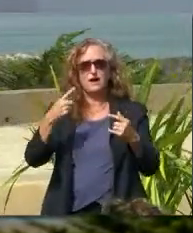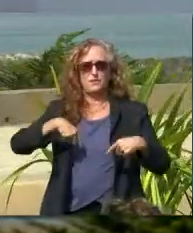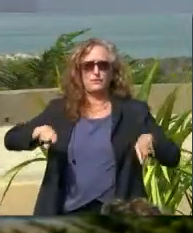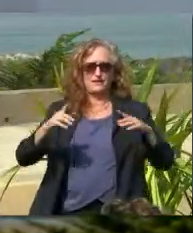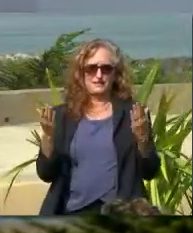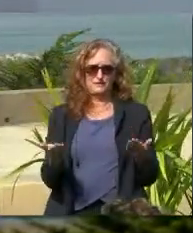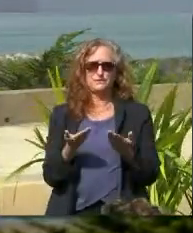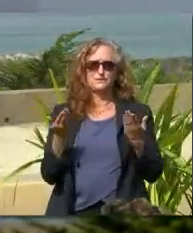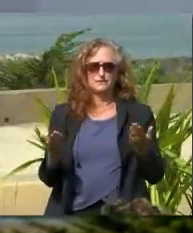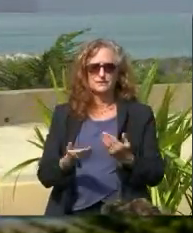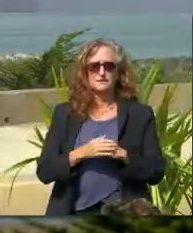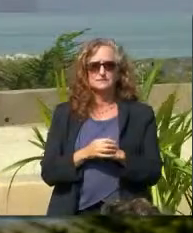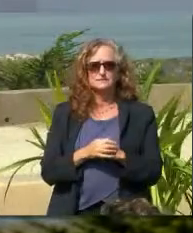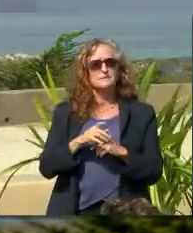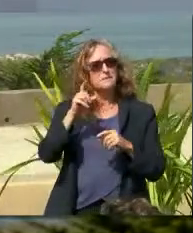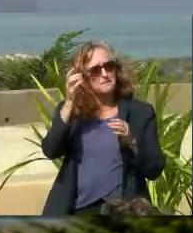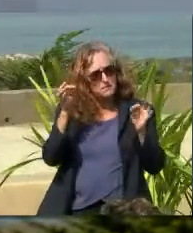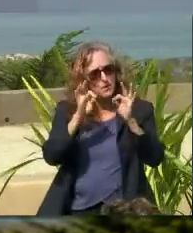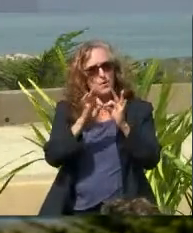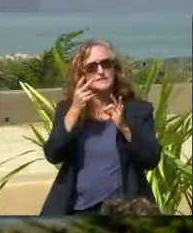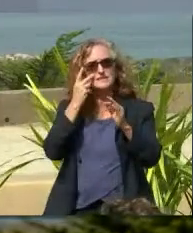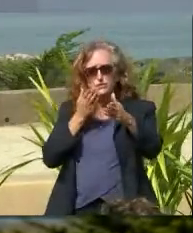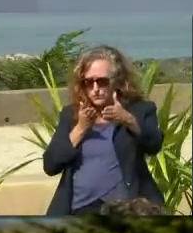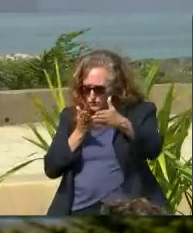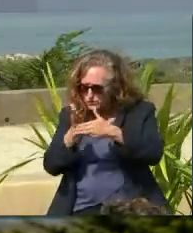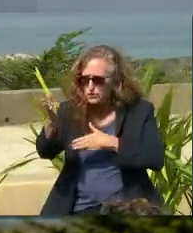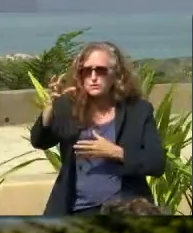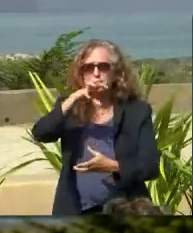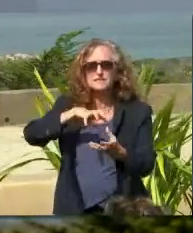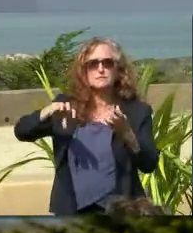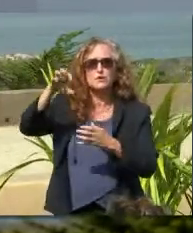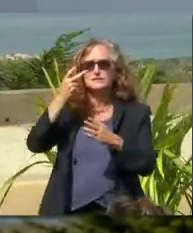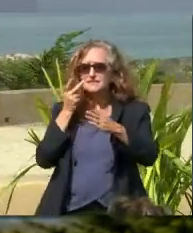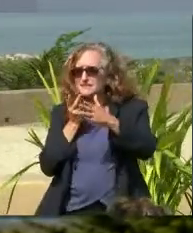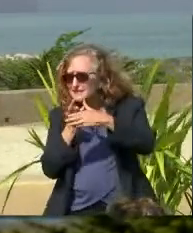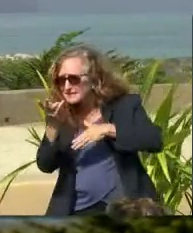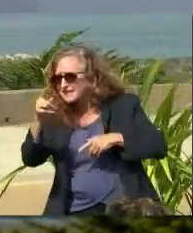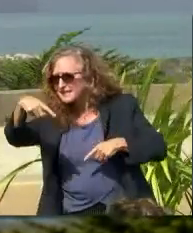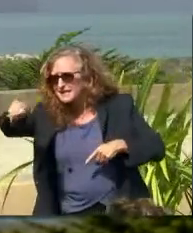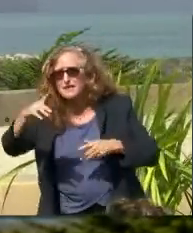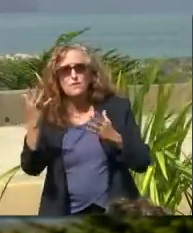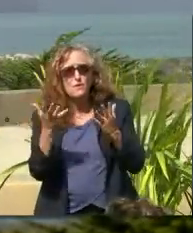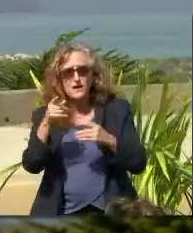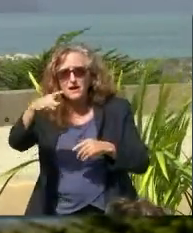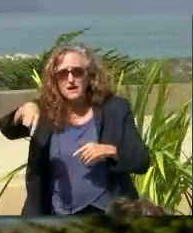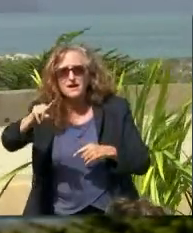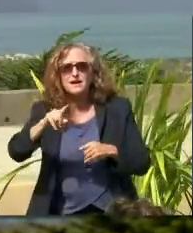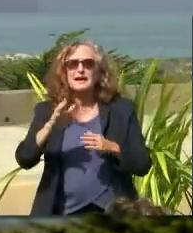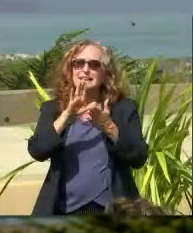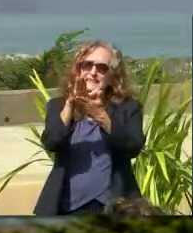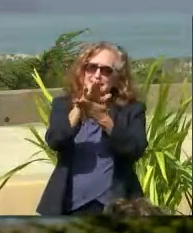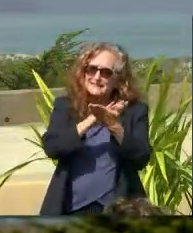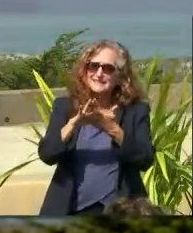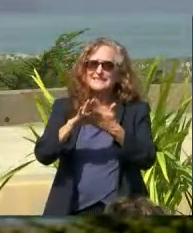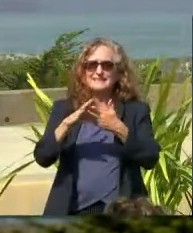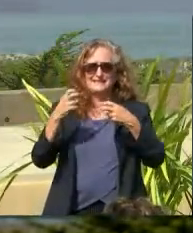is to see through the smoke, to see a clean energy economy which we can build on the Pacific Coast. And there's